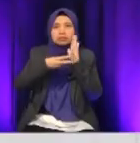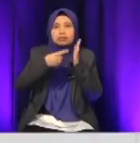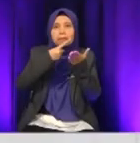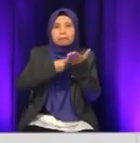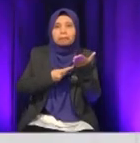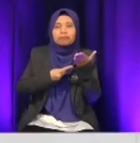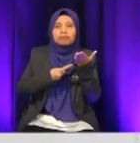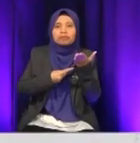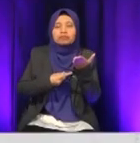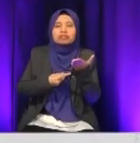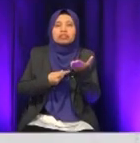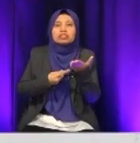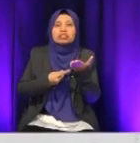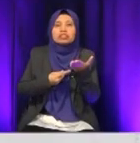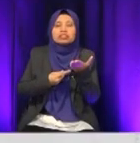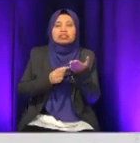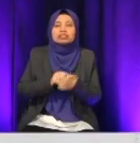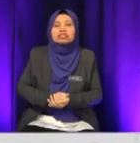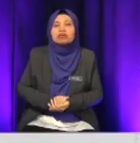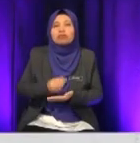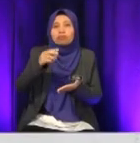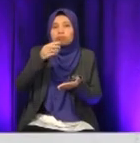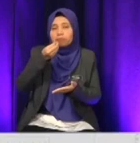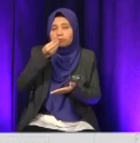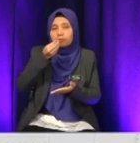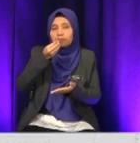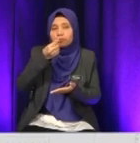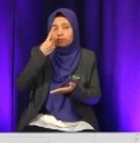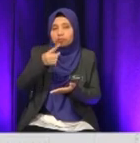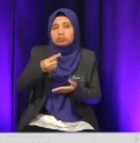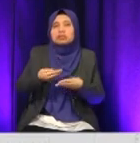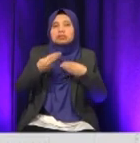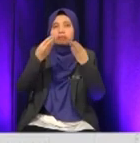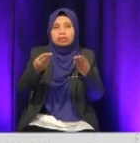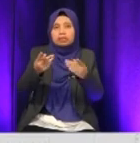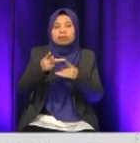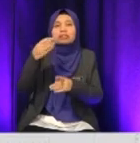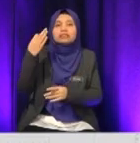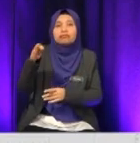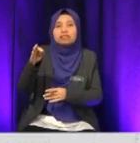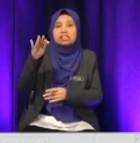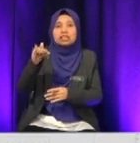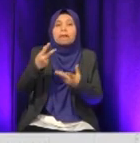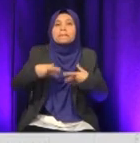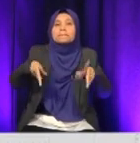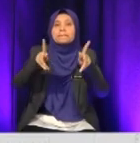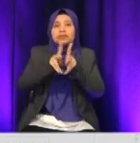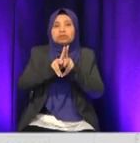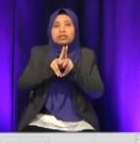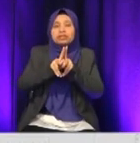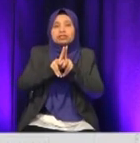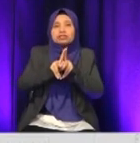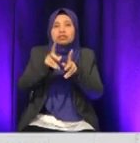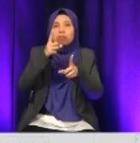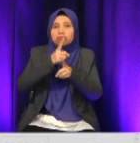Alright. Stocks of non-perishable items and food are supplied and distributed freely to people in need.